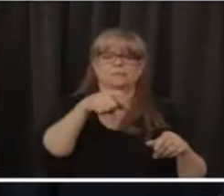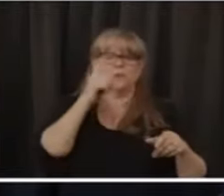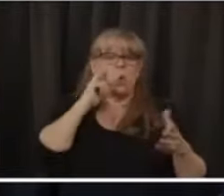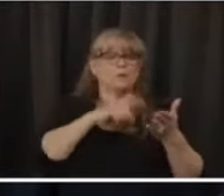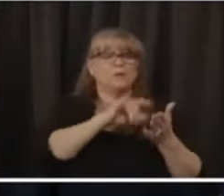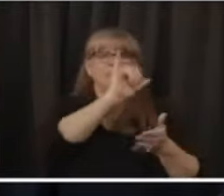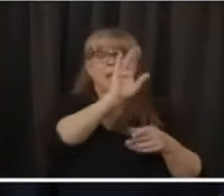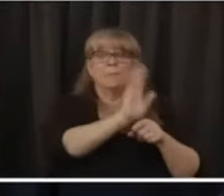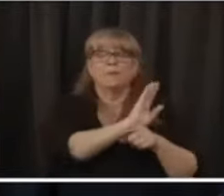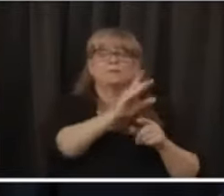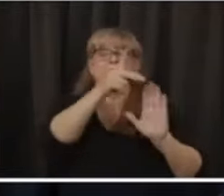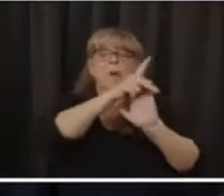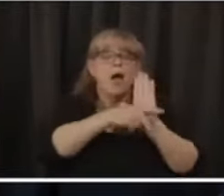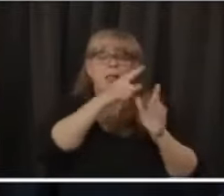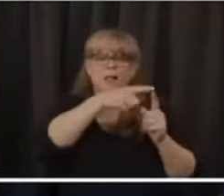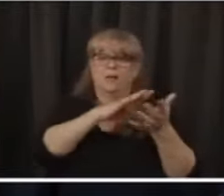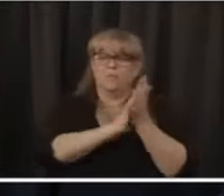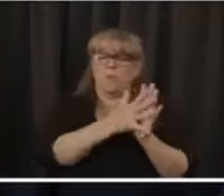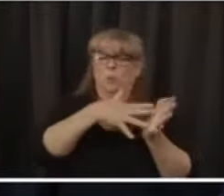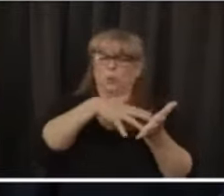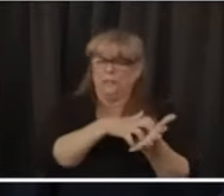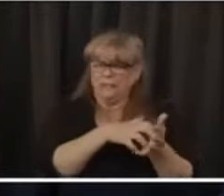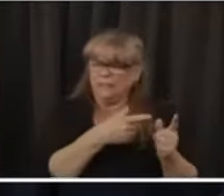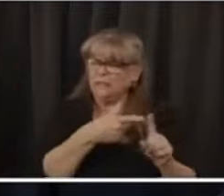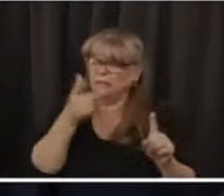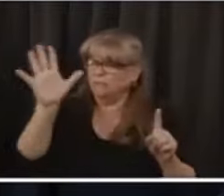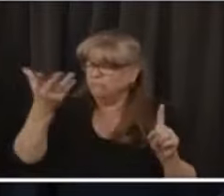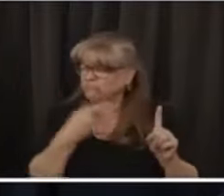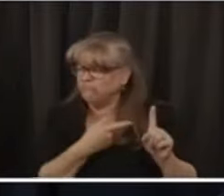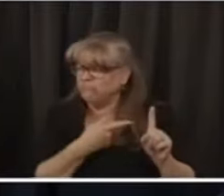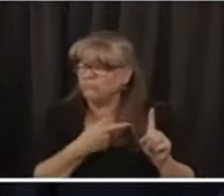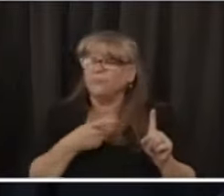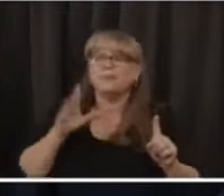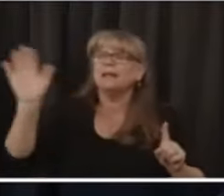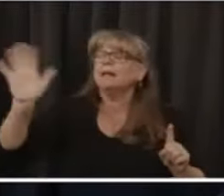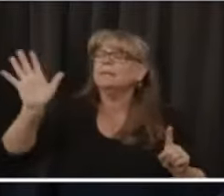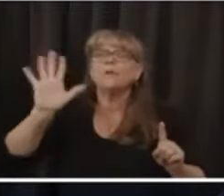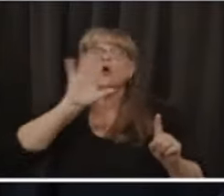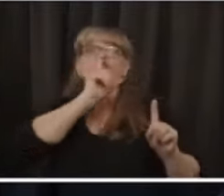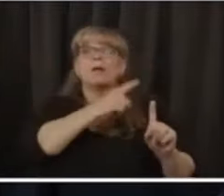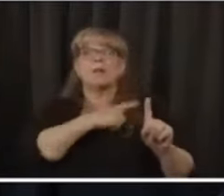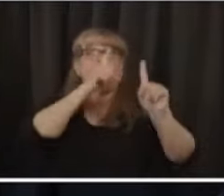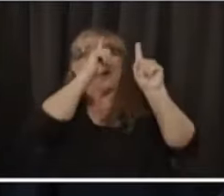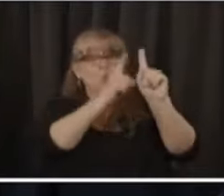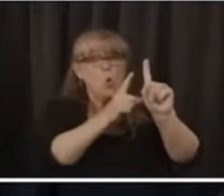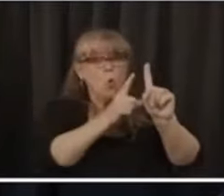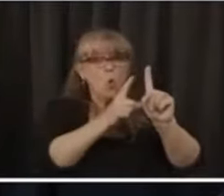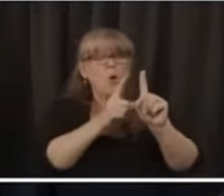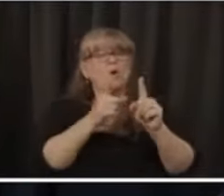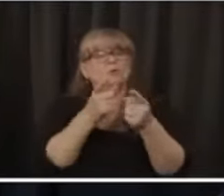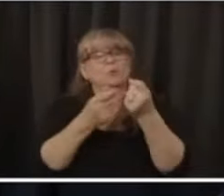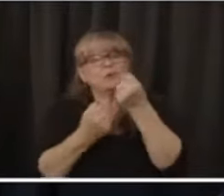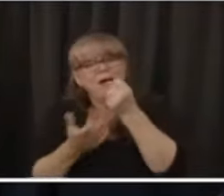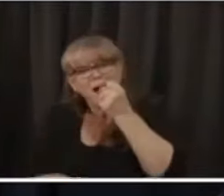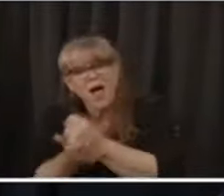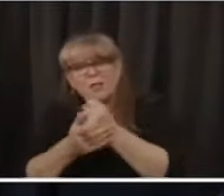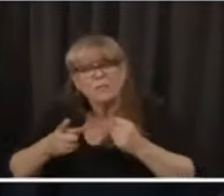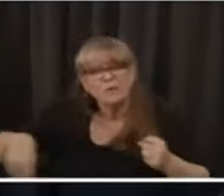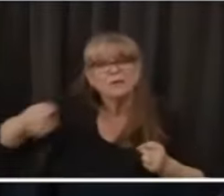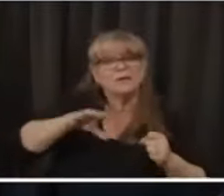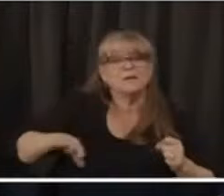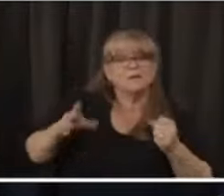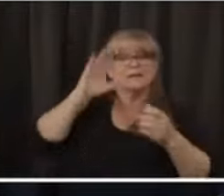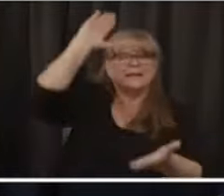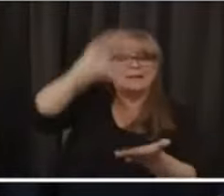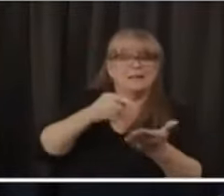core goal and core value is to save you money on health care. It's one of the reasons I ran for governor. It's one of the reasons I signed into law the